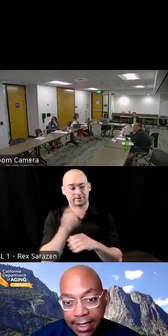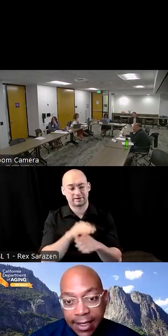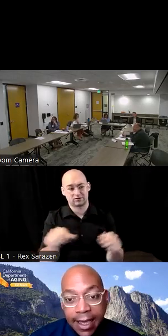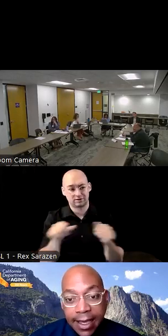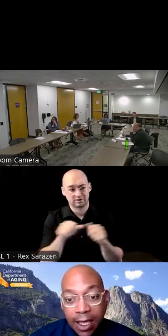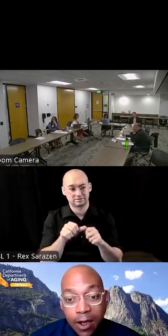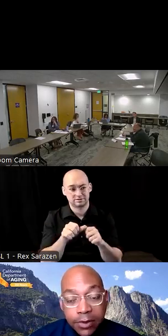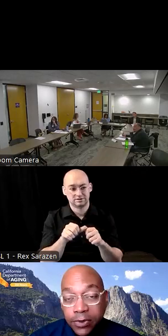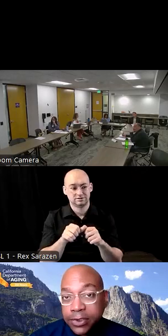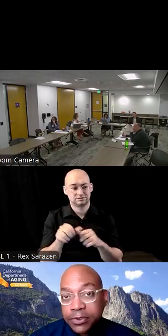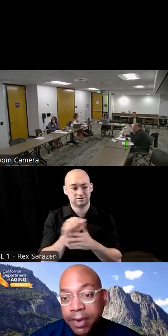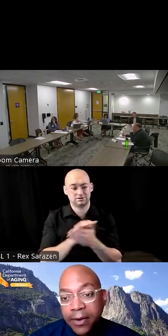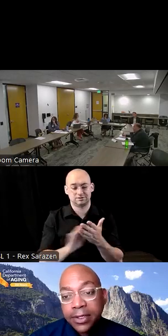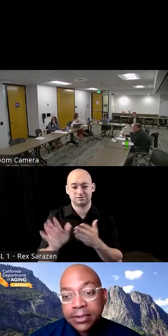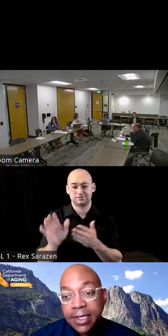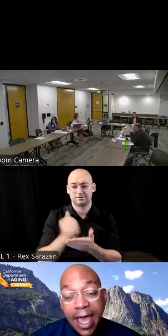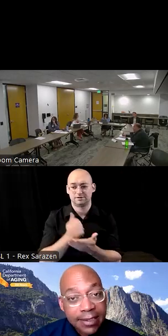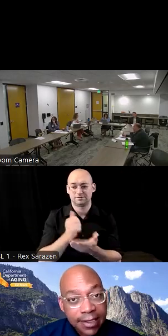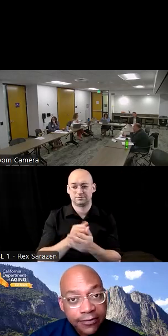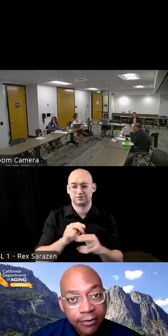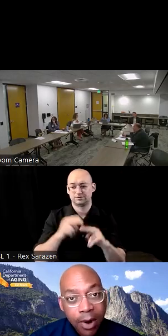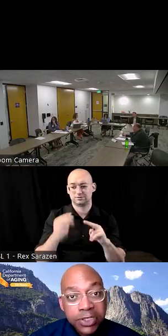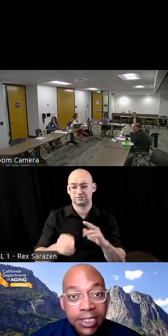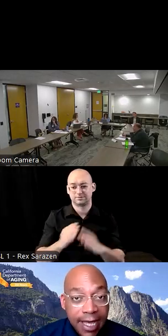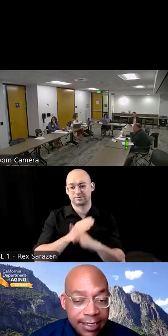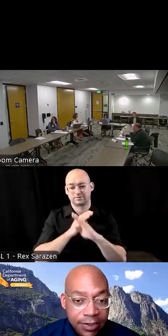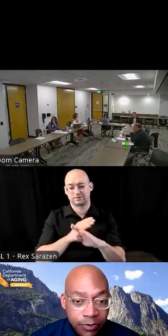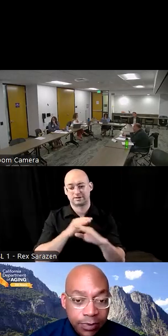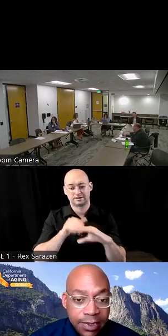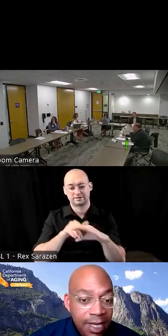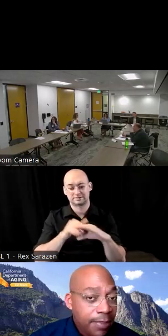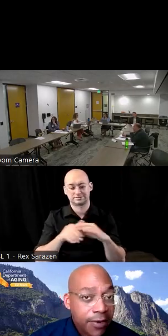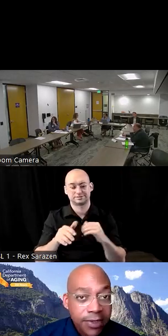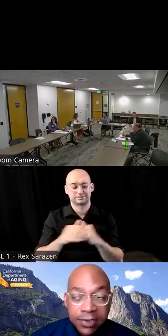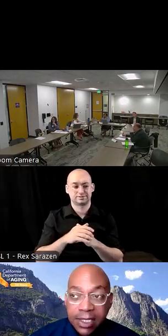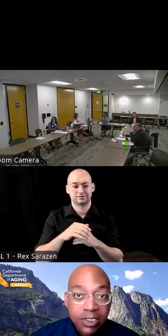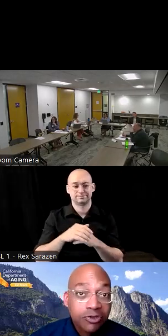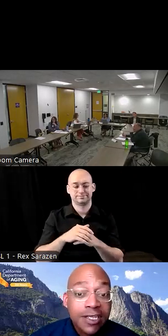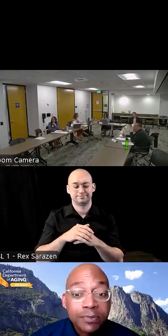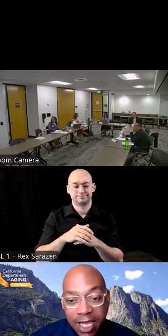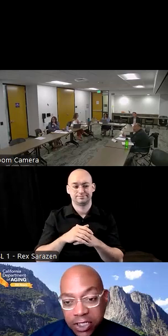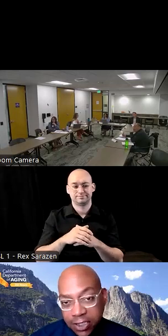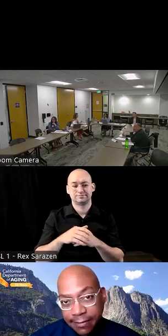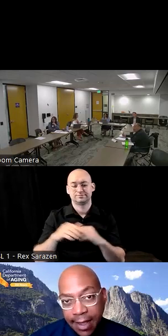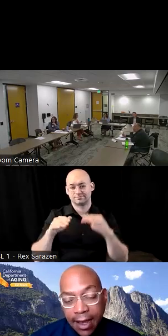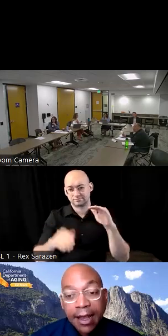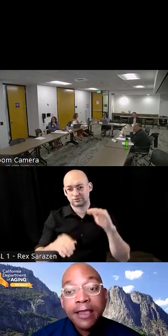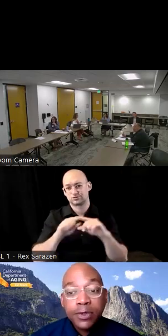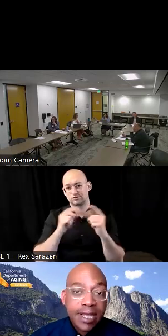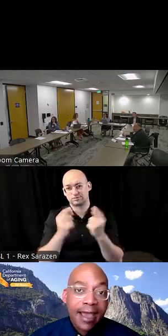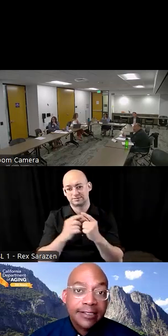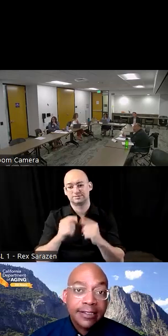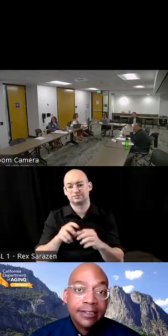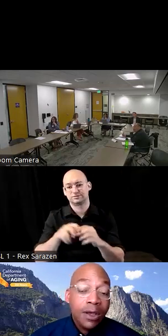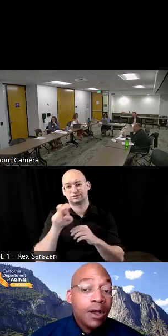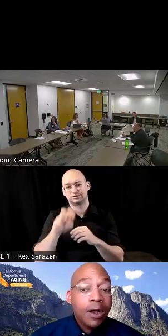areas, and helps reduce barriers to access for marginalized groups. Barriers such as transportation,